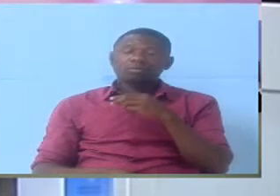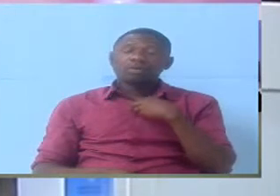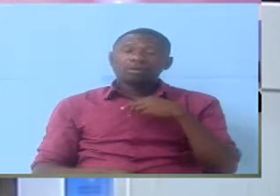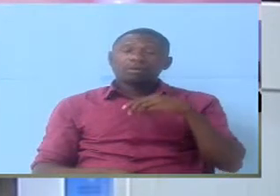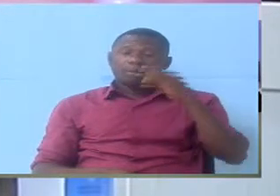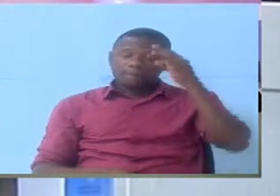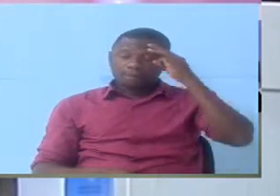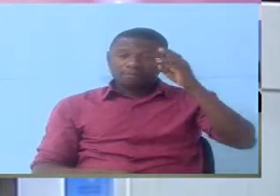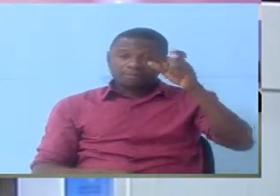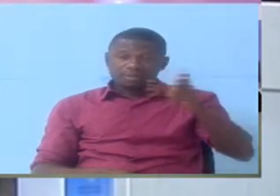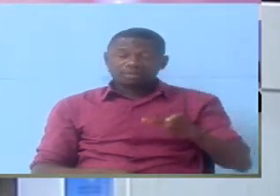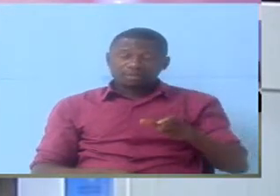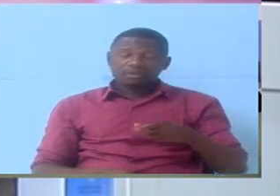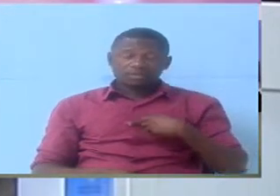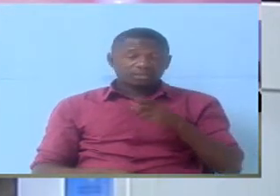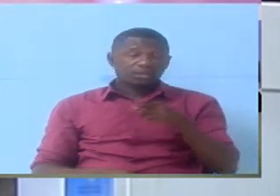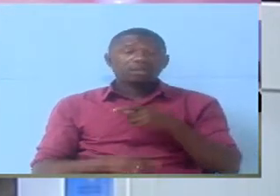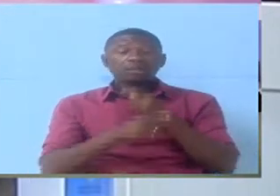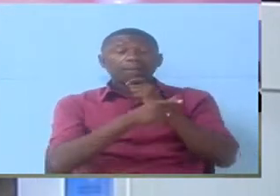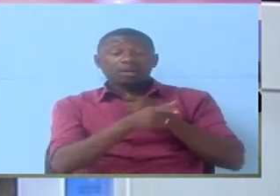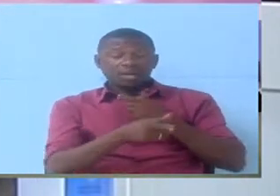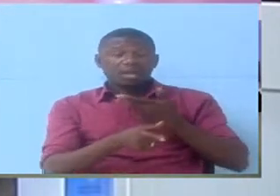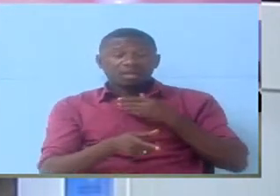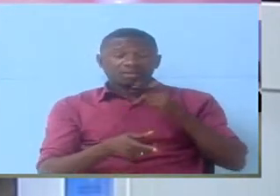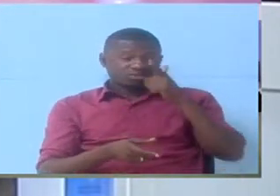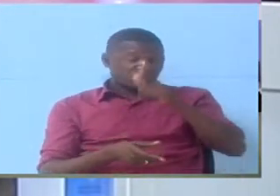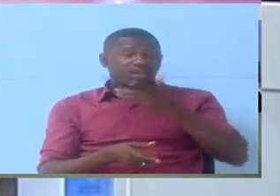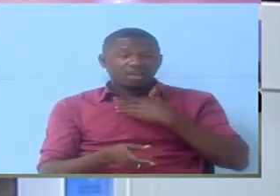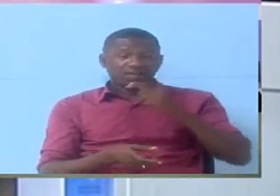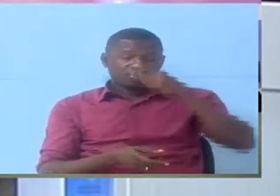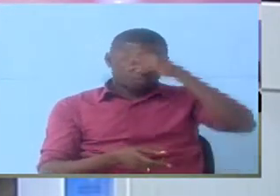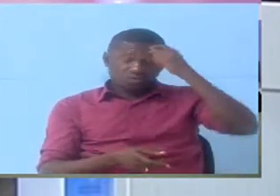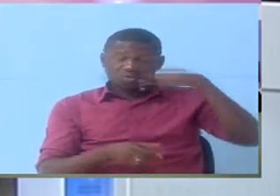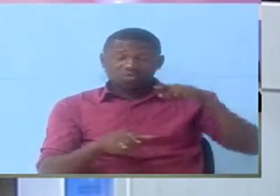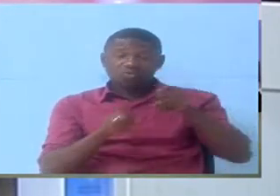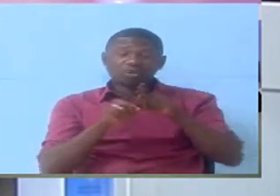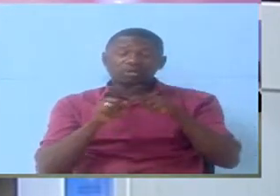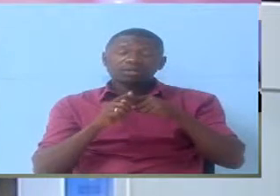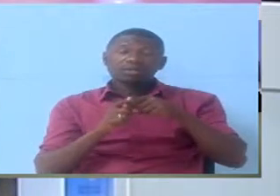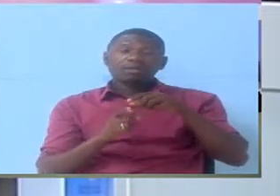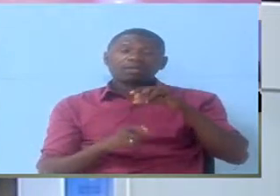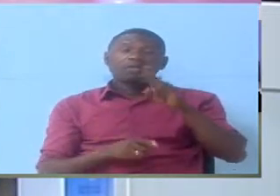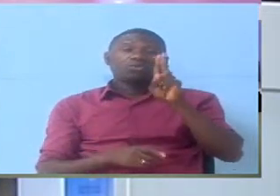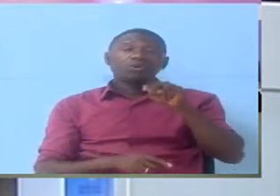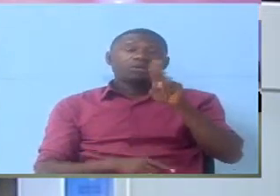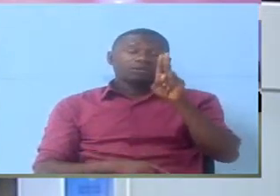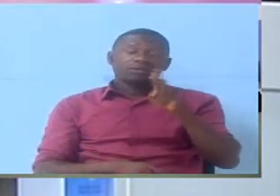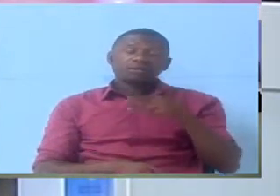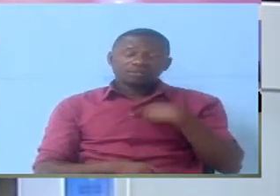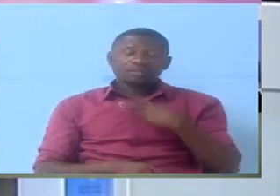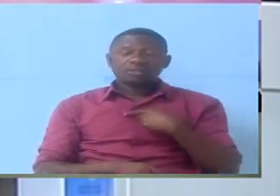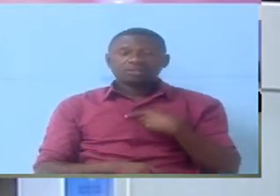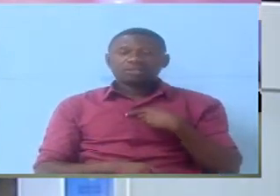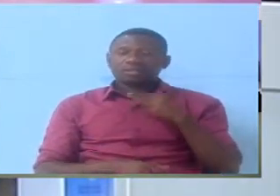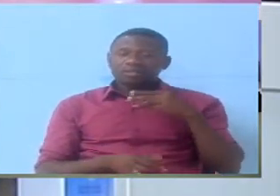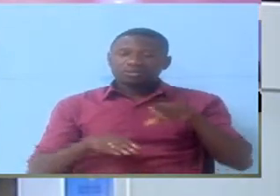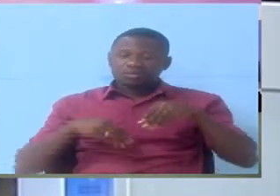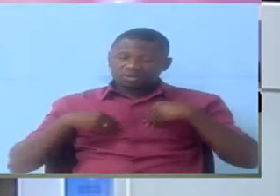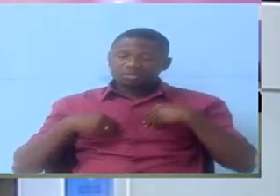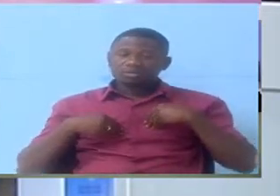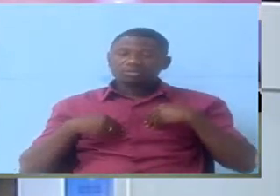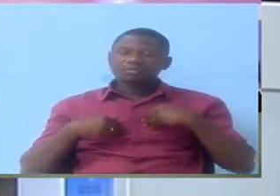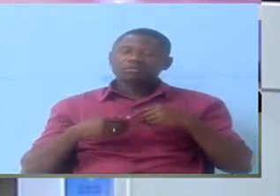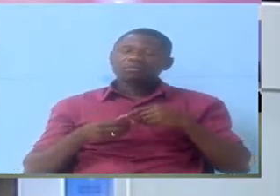Pajalo has gotten a job with the UN. Pajalo luko soto le UN. So he's requesting for a second man. Tunga menka ni wole mnyenti membe kela